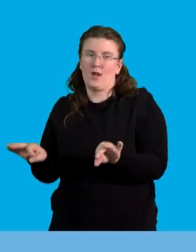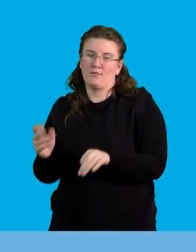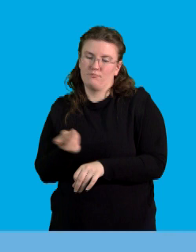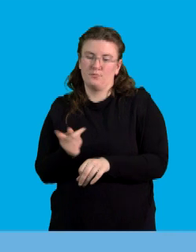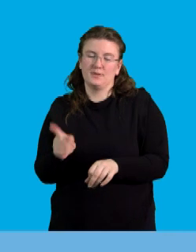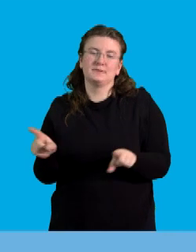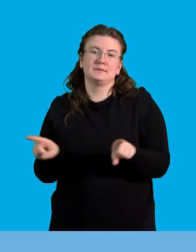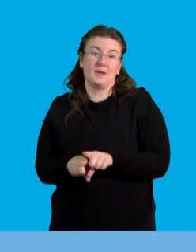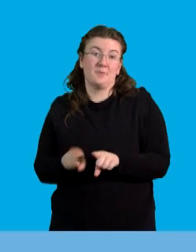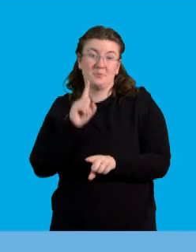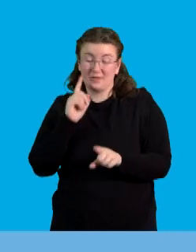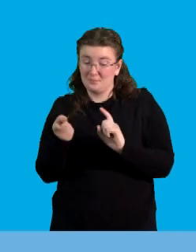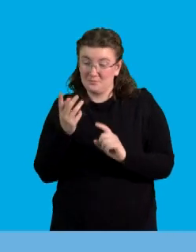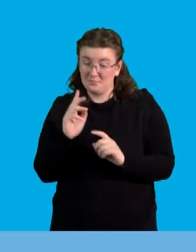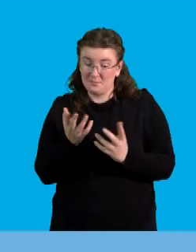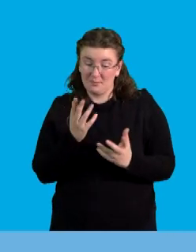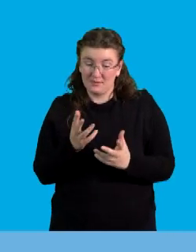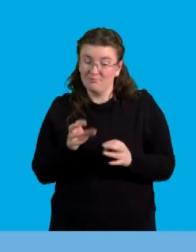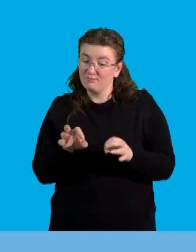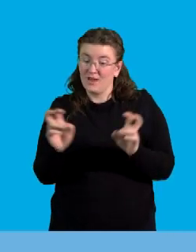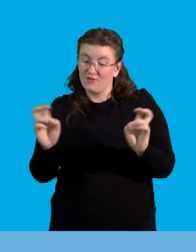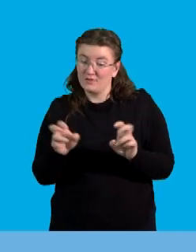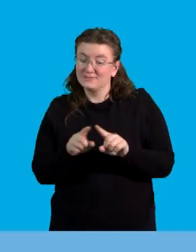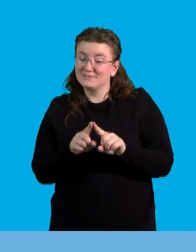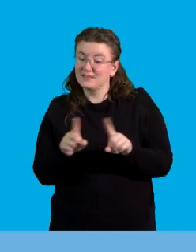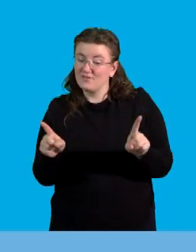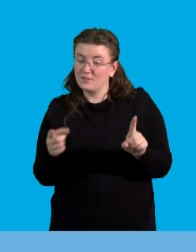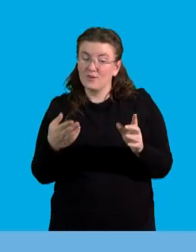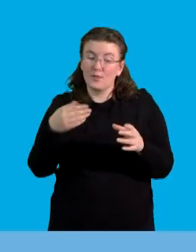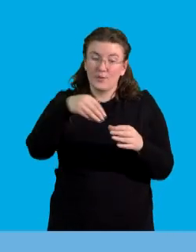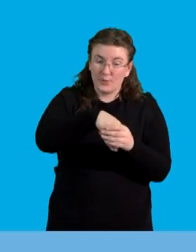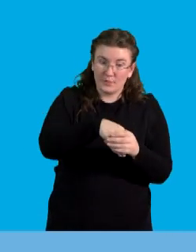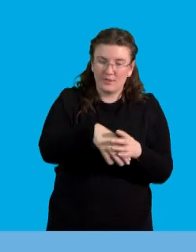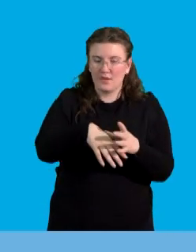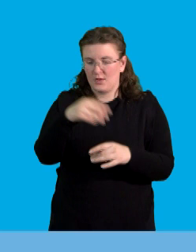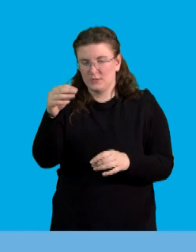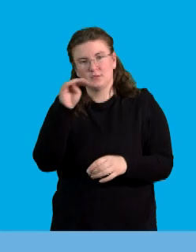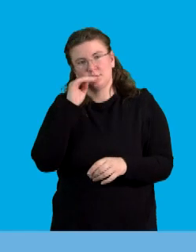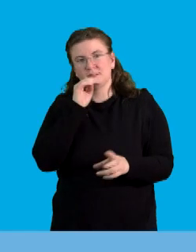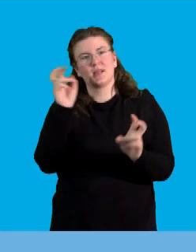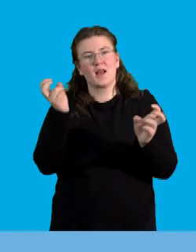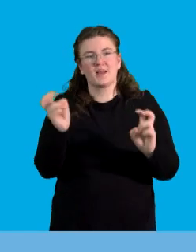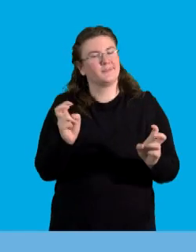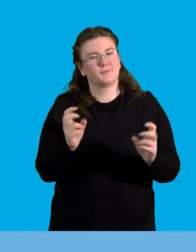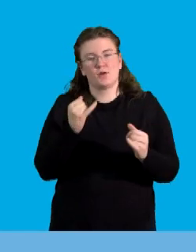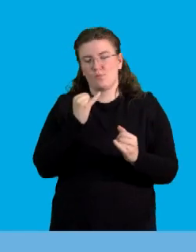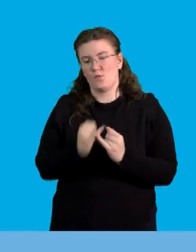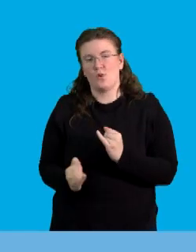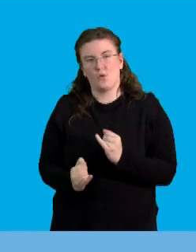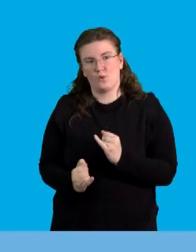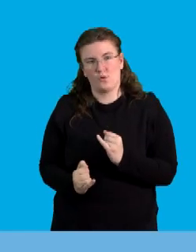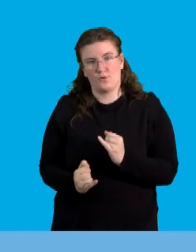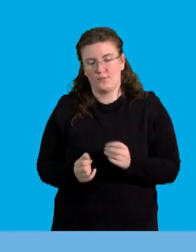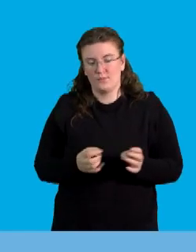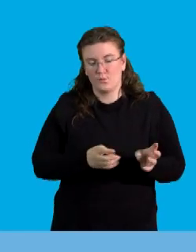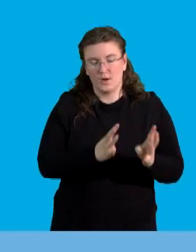neutral wire. Should there be a difference in terms of the current entering and the current leaving the wires, then that means there is a current